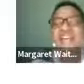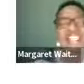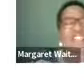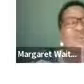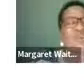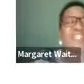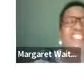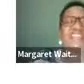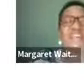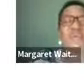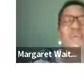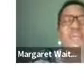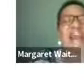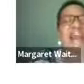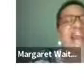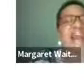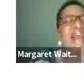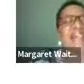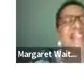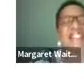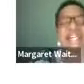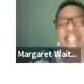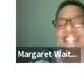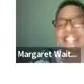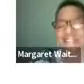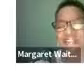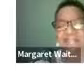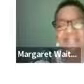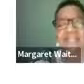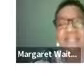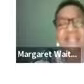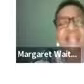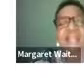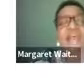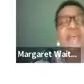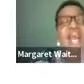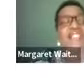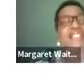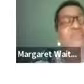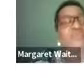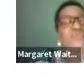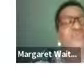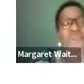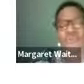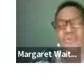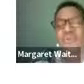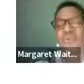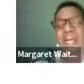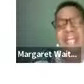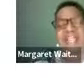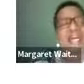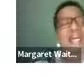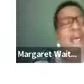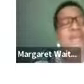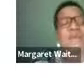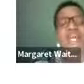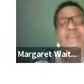Now let us go to the survey. We did a survey and we asked most of you,